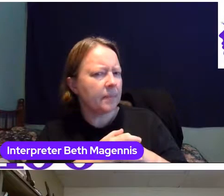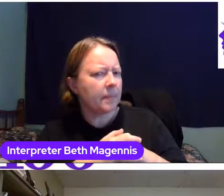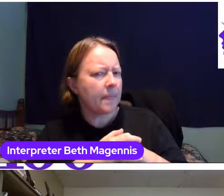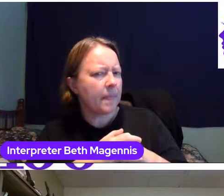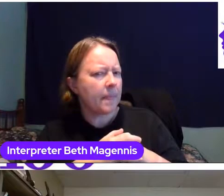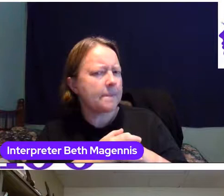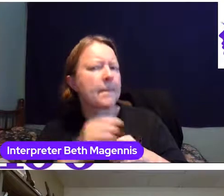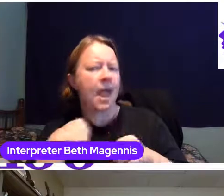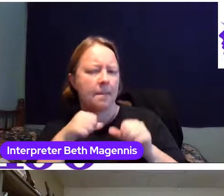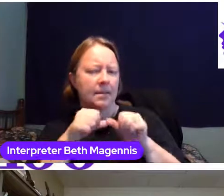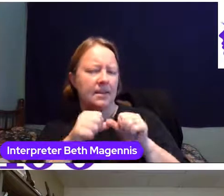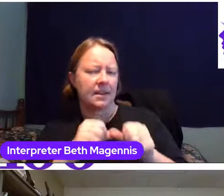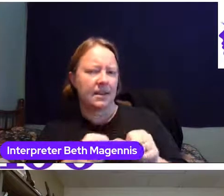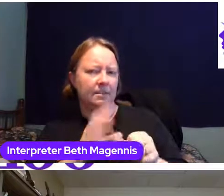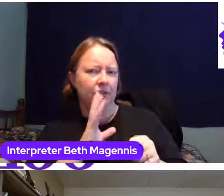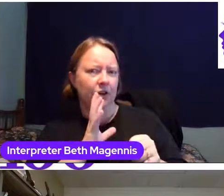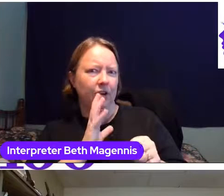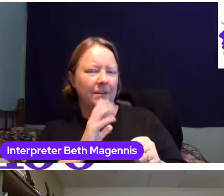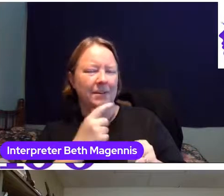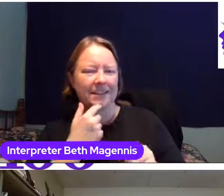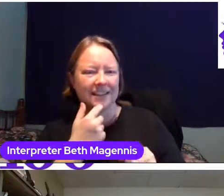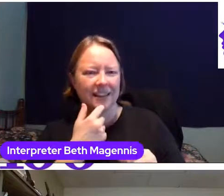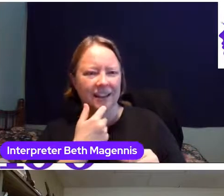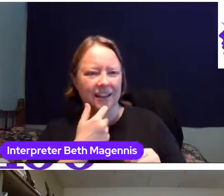And so I'm going to keep filling it by saying that,